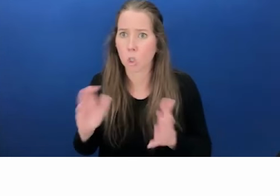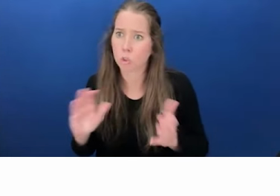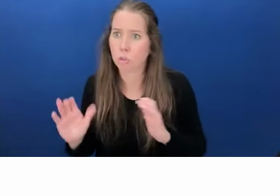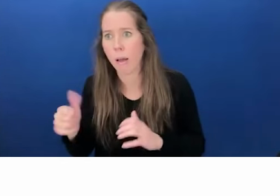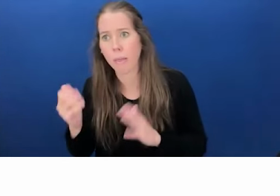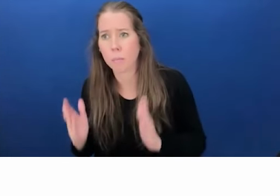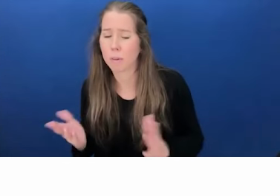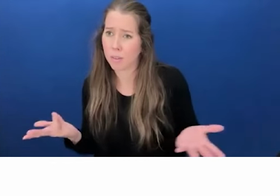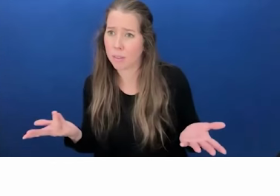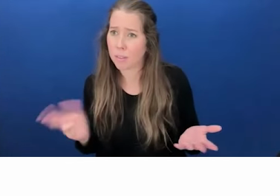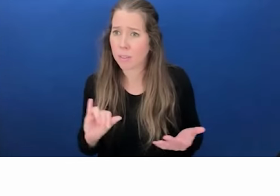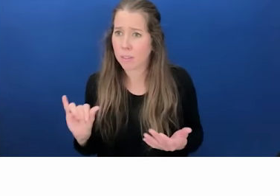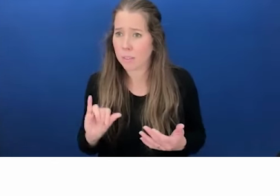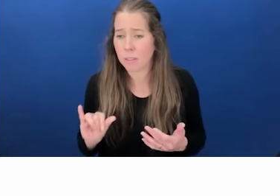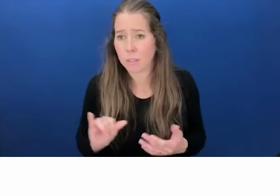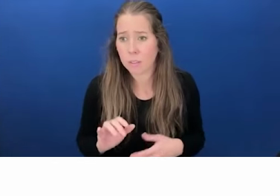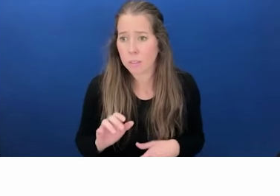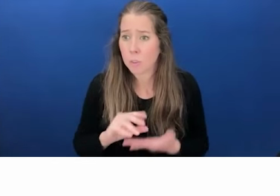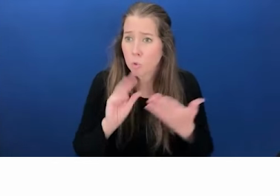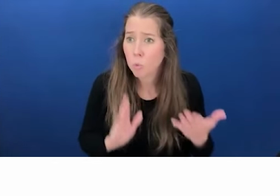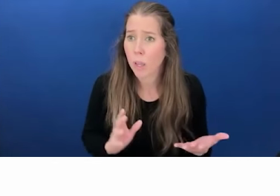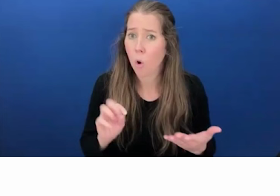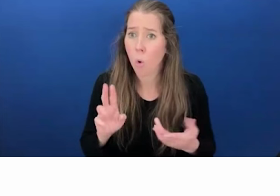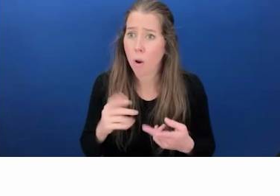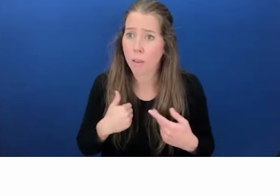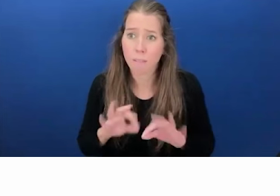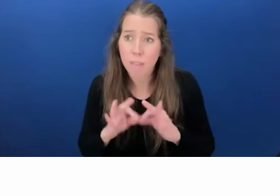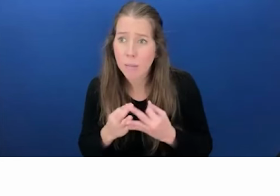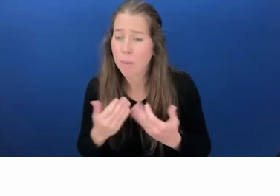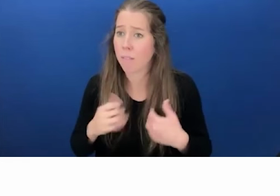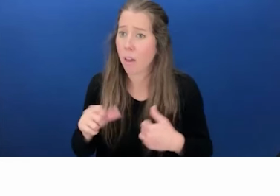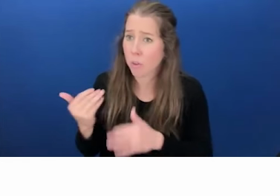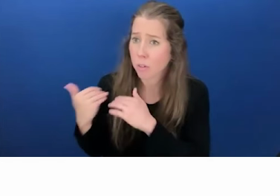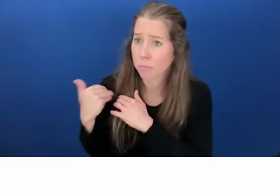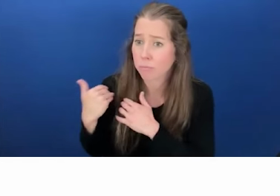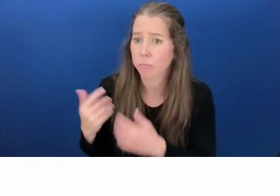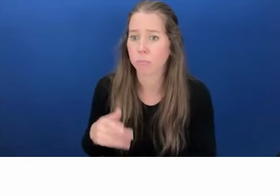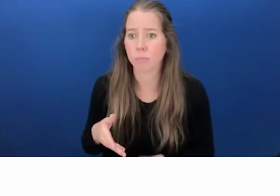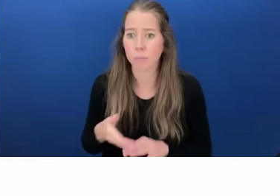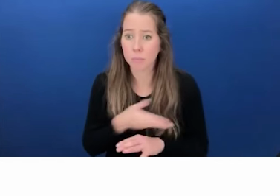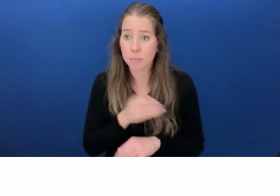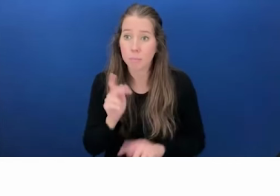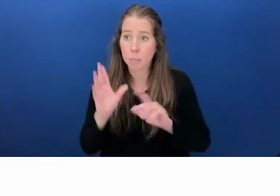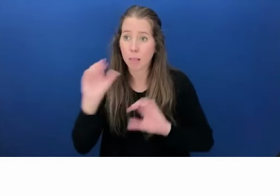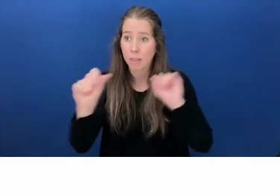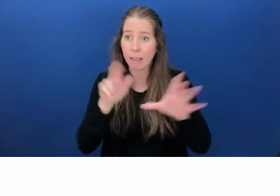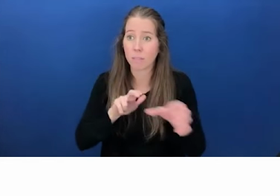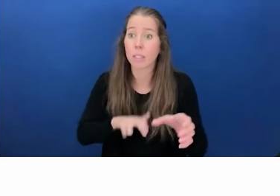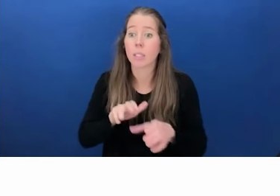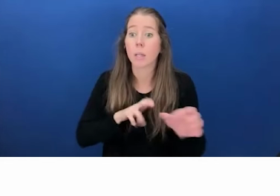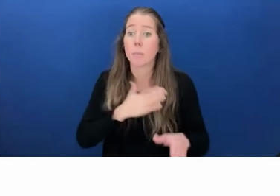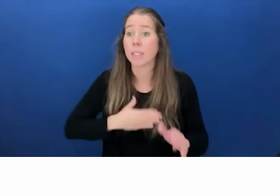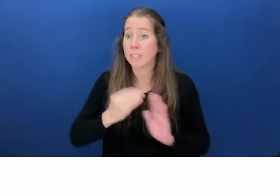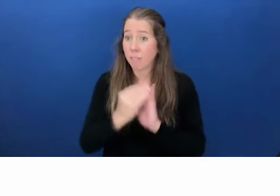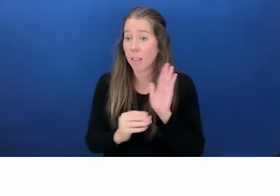else, that your life when you're, especially if you're like a student, or like I said, you have family. Absolutely. Before everybody goes, please be sure to fill out